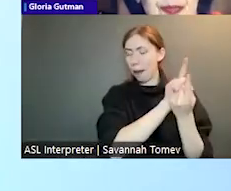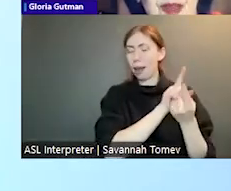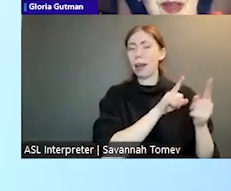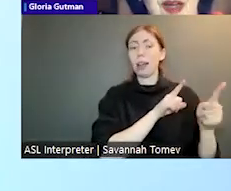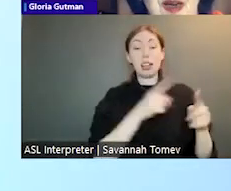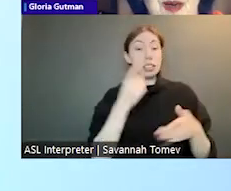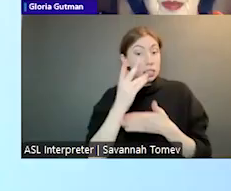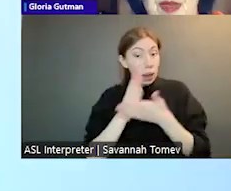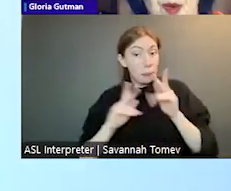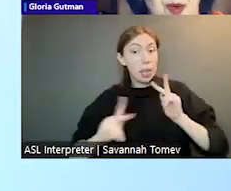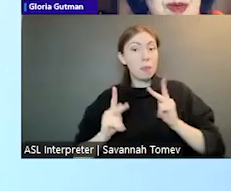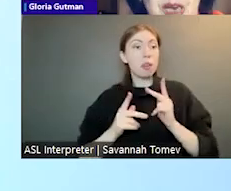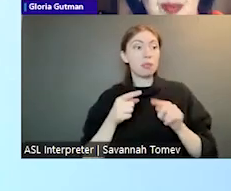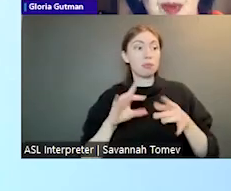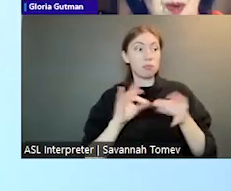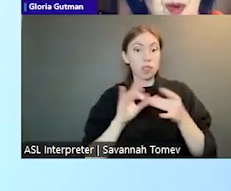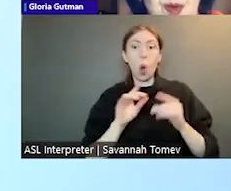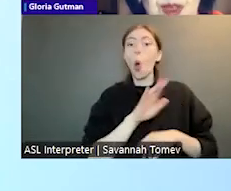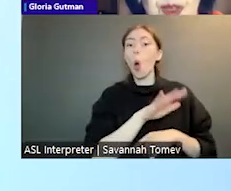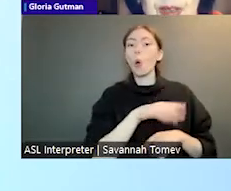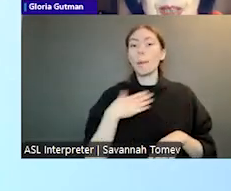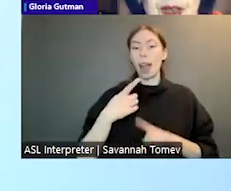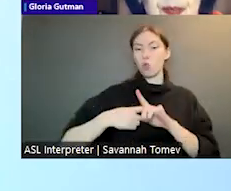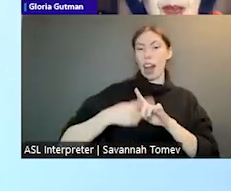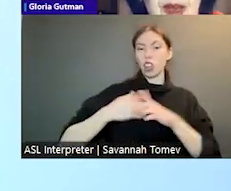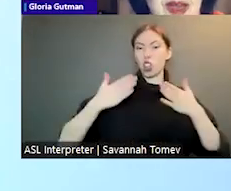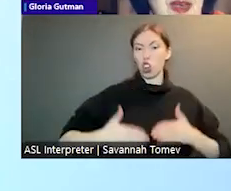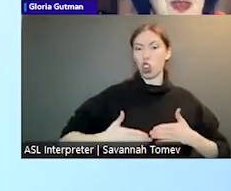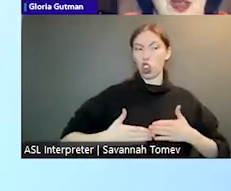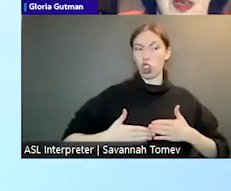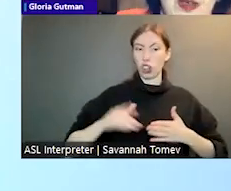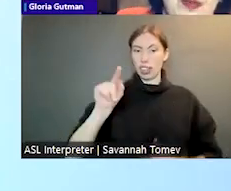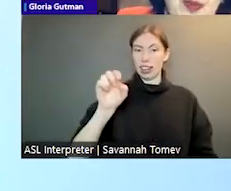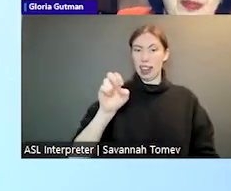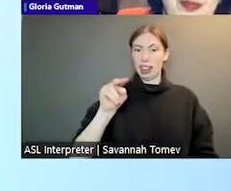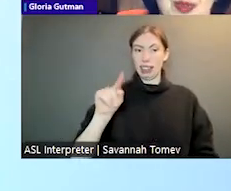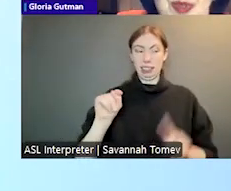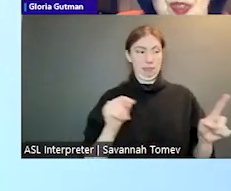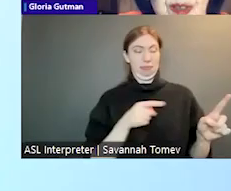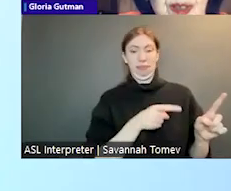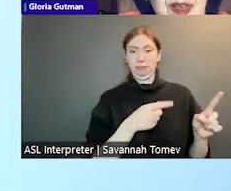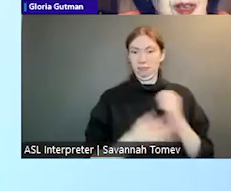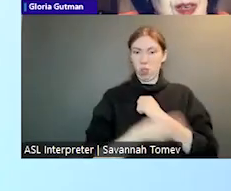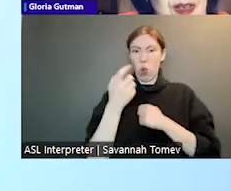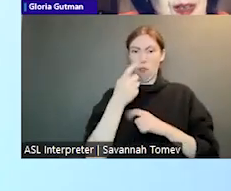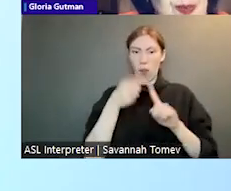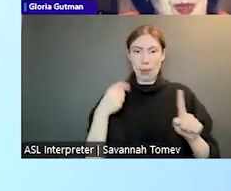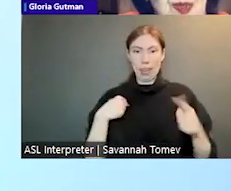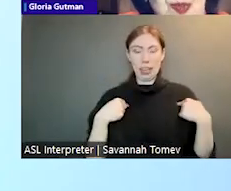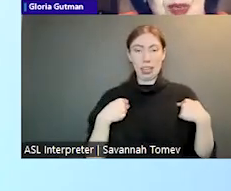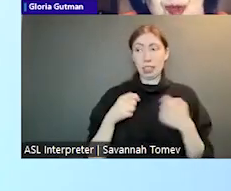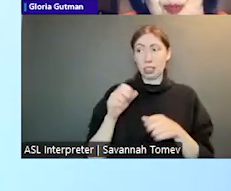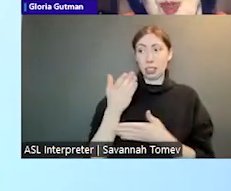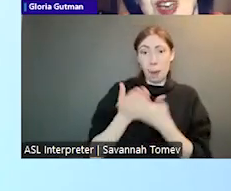off, or a neighbor or a work colleague. And one person said it